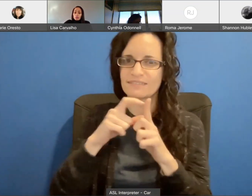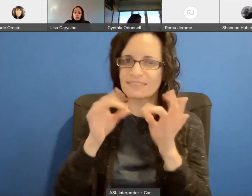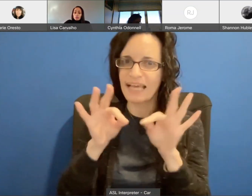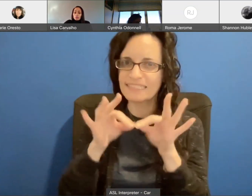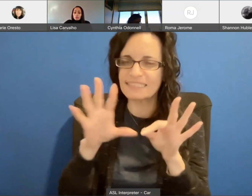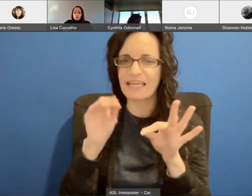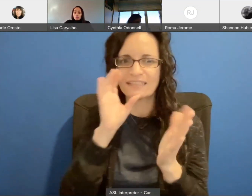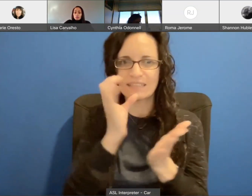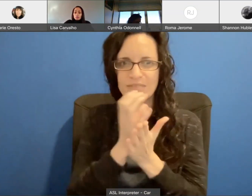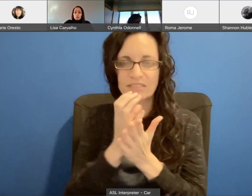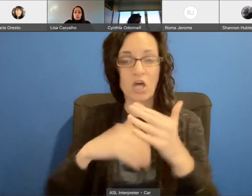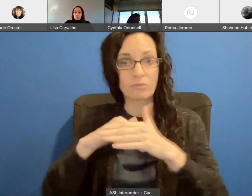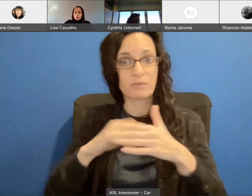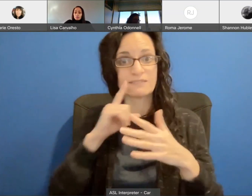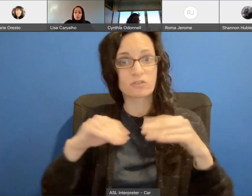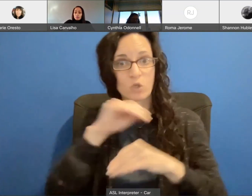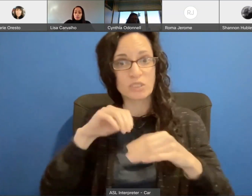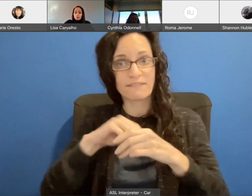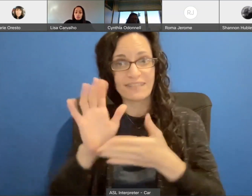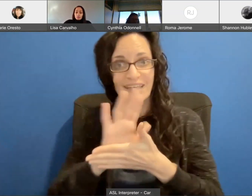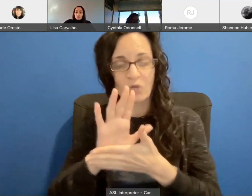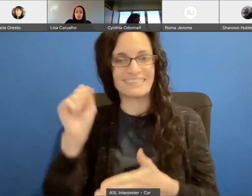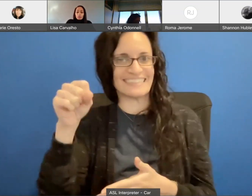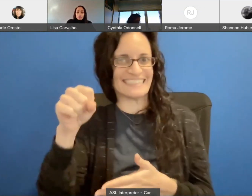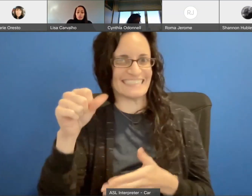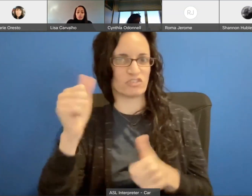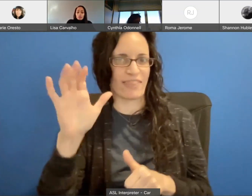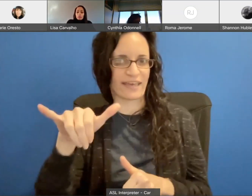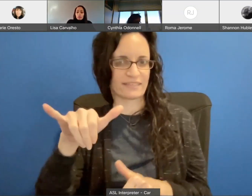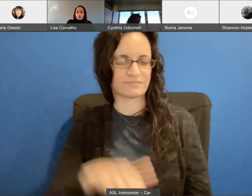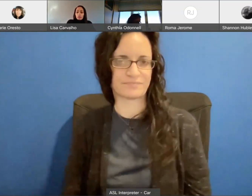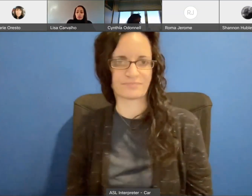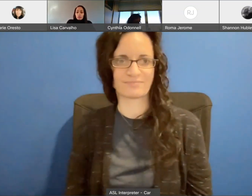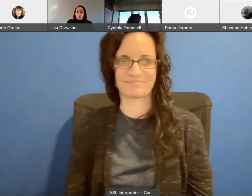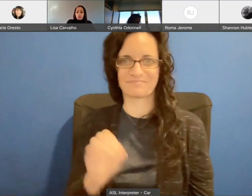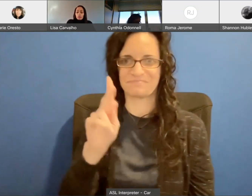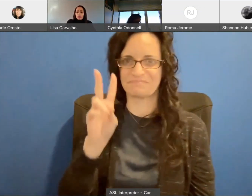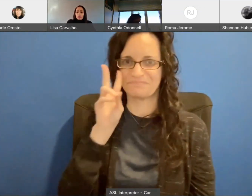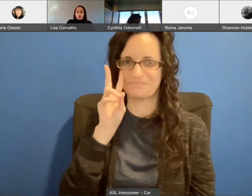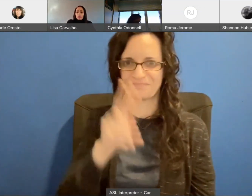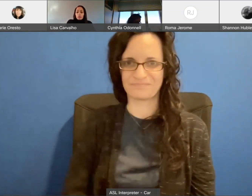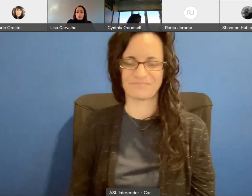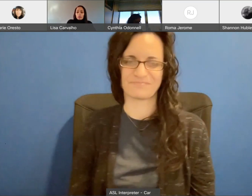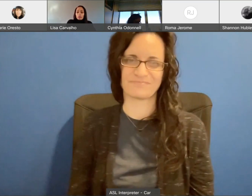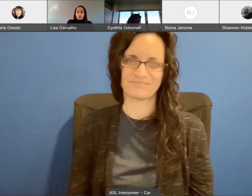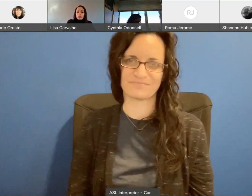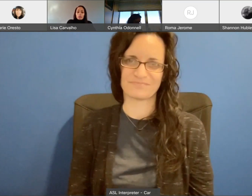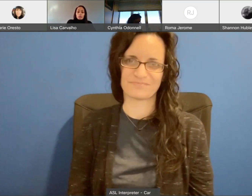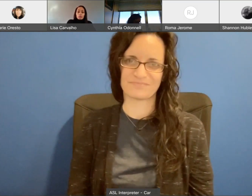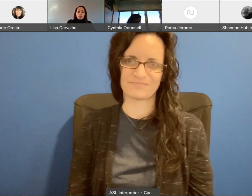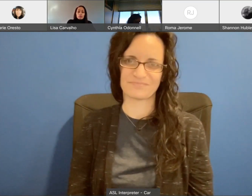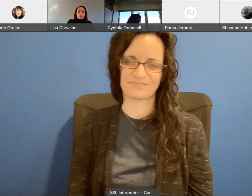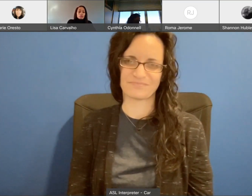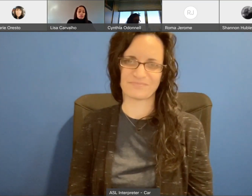Optimized for motion and video. I could try that. Yes, why don't you try that, sir? Let's see what happens. Let's see what happens there.